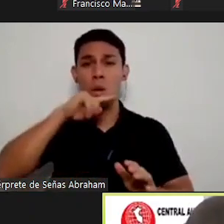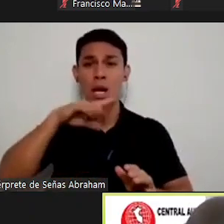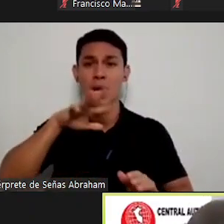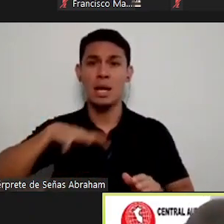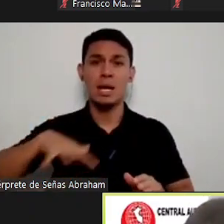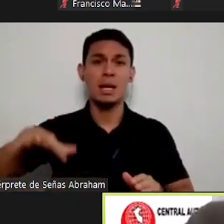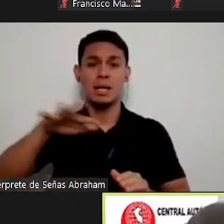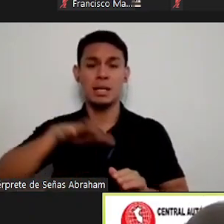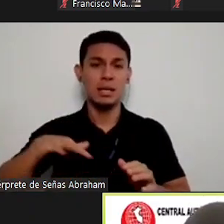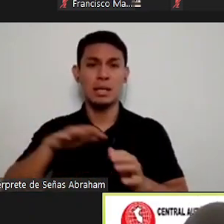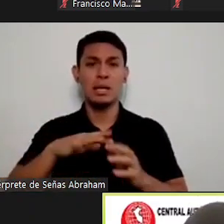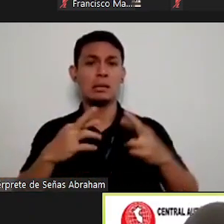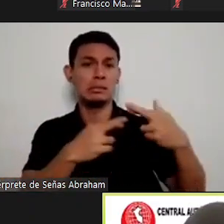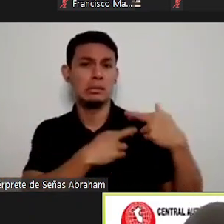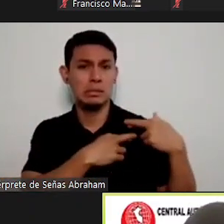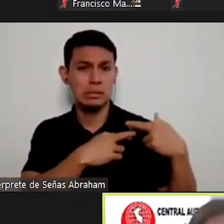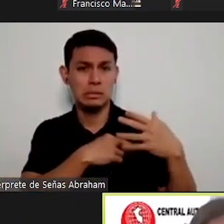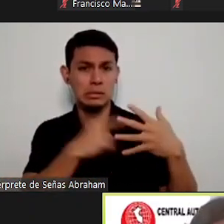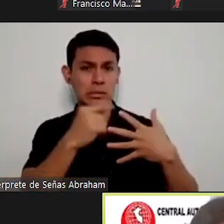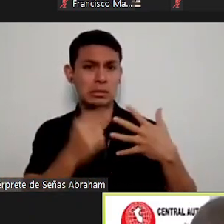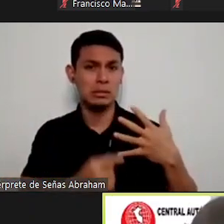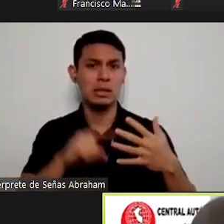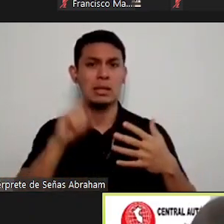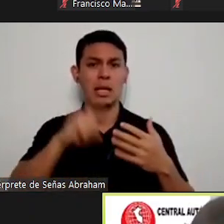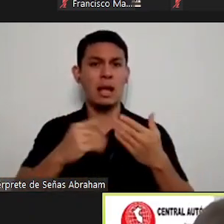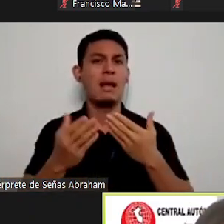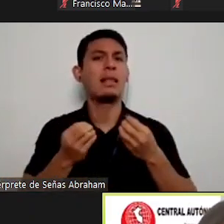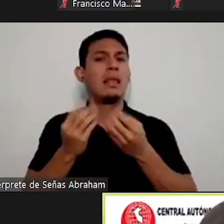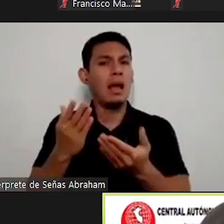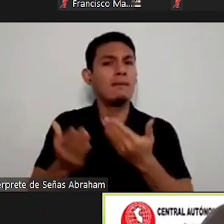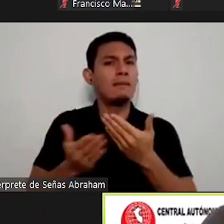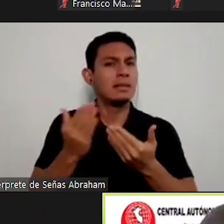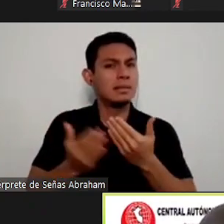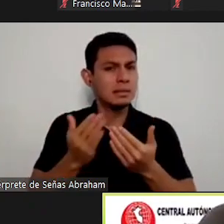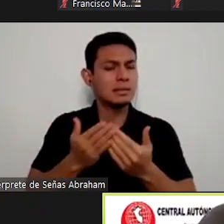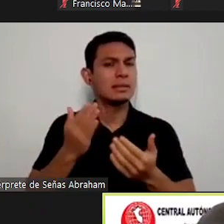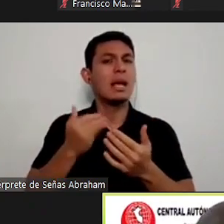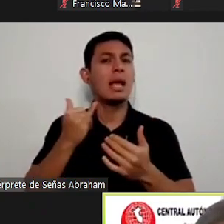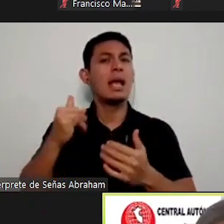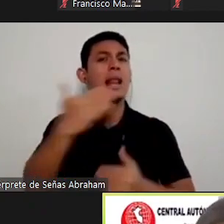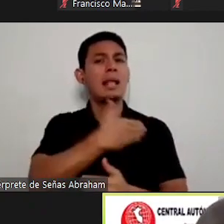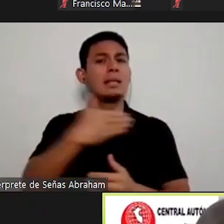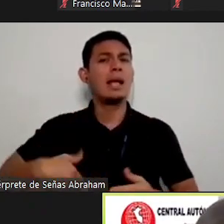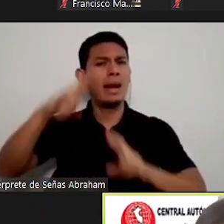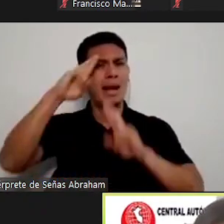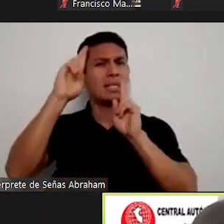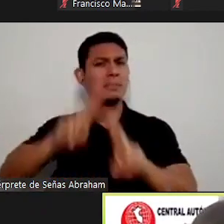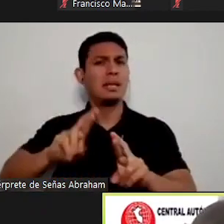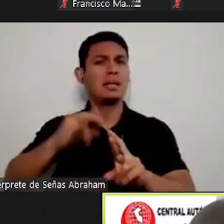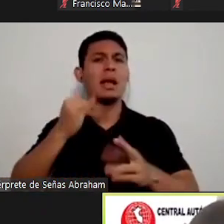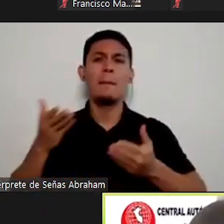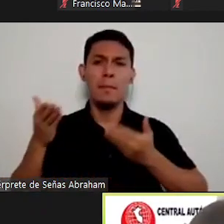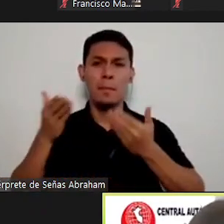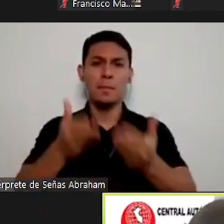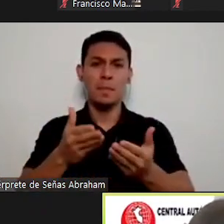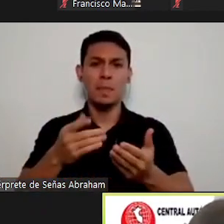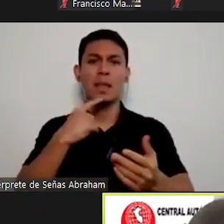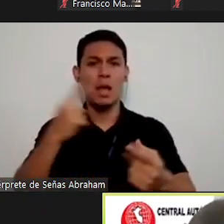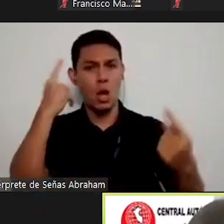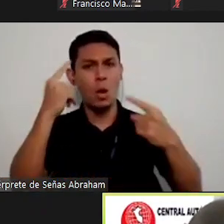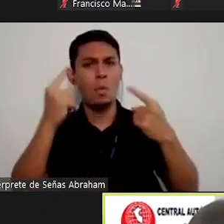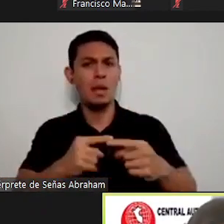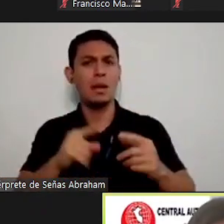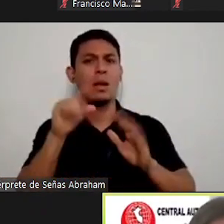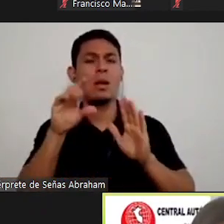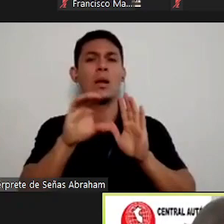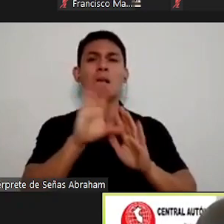representation of women in specific functions they need the abilities and they need the state to promote and